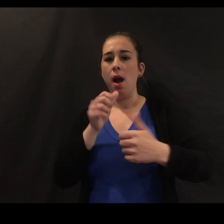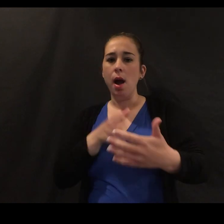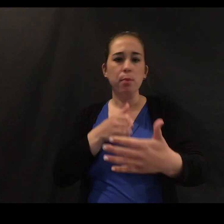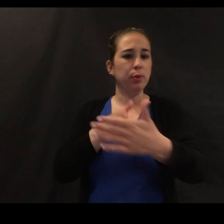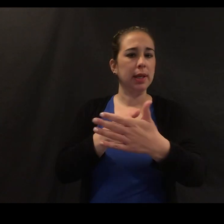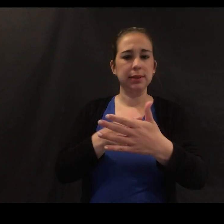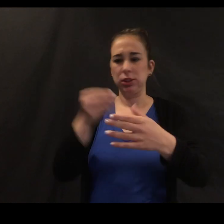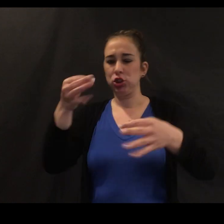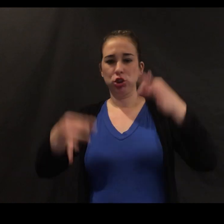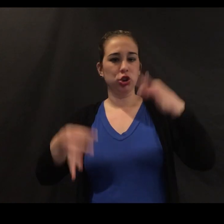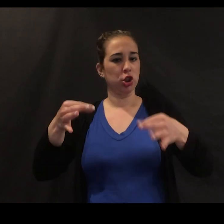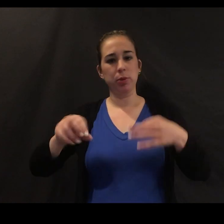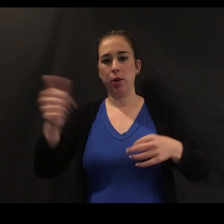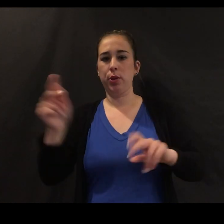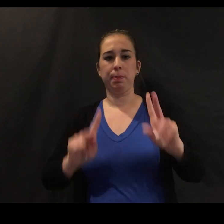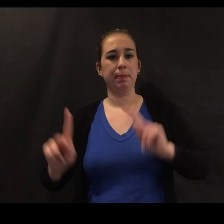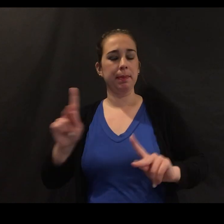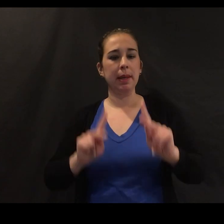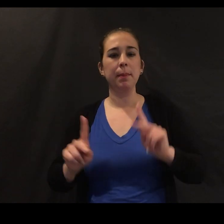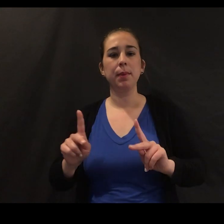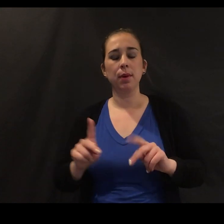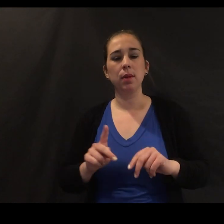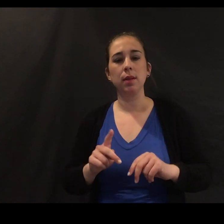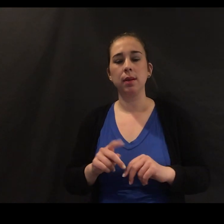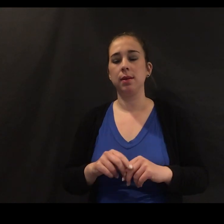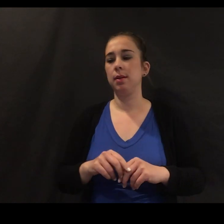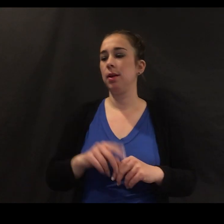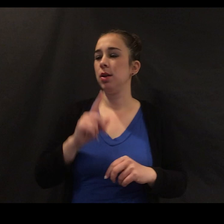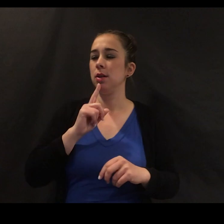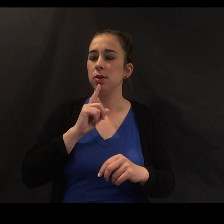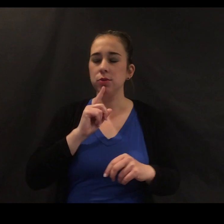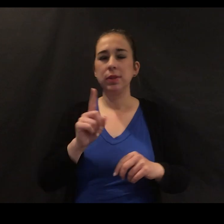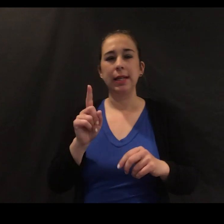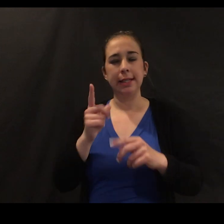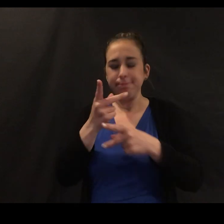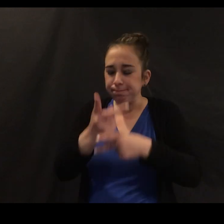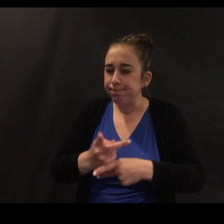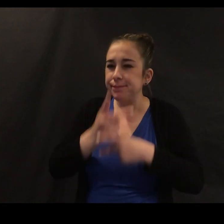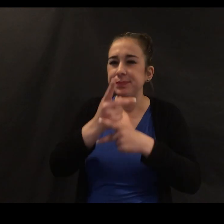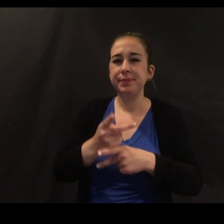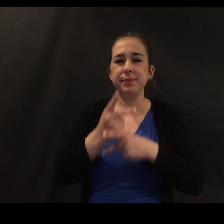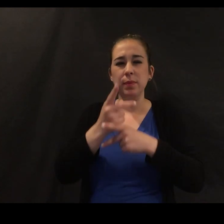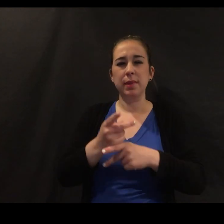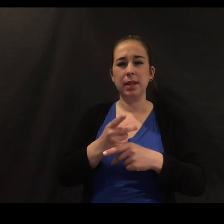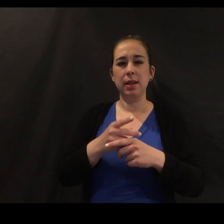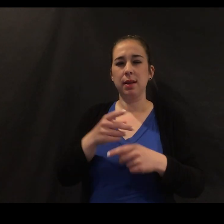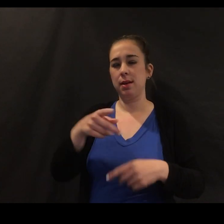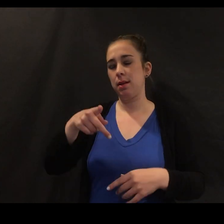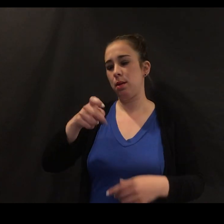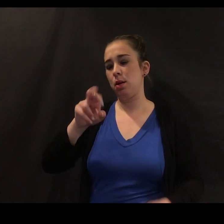toward others. They diligently guard against prejudice. What is prejudice?